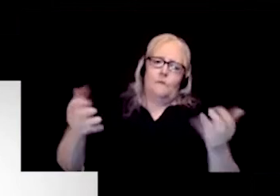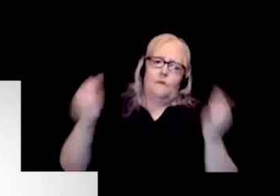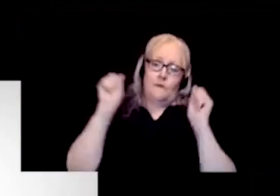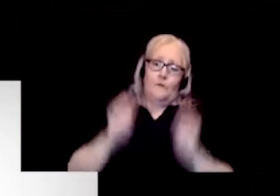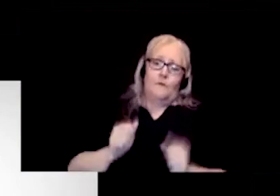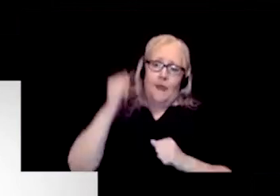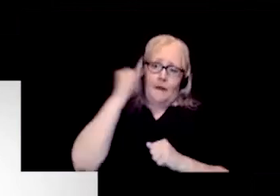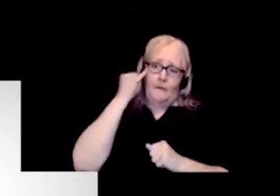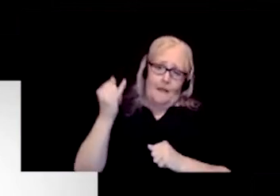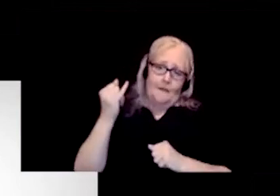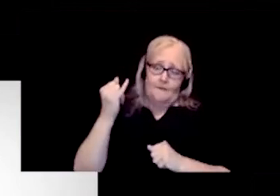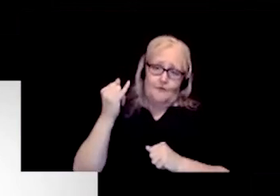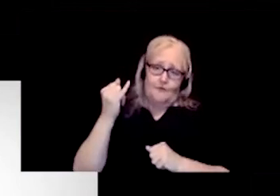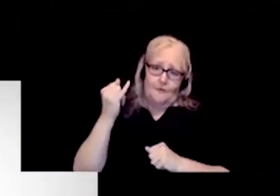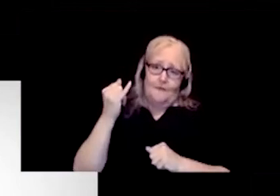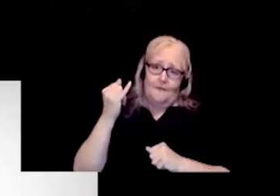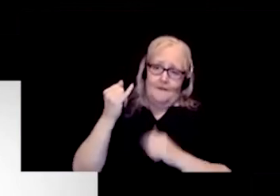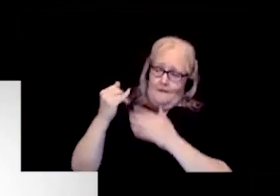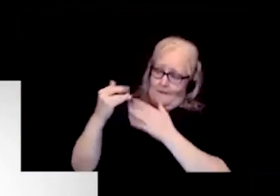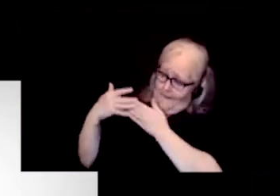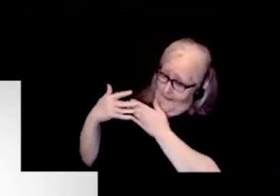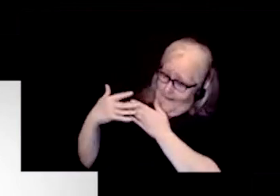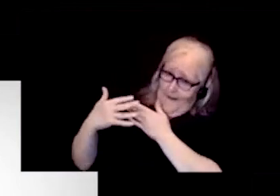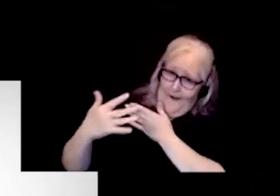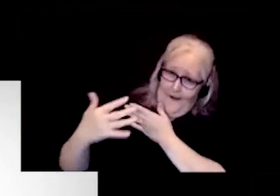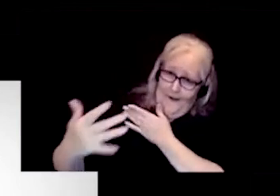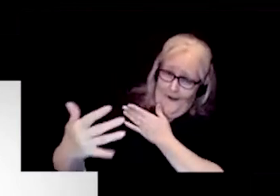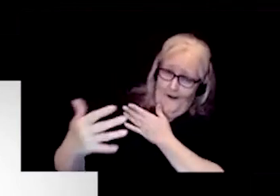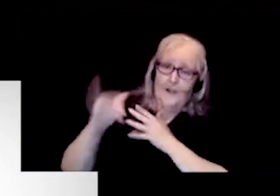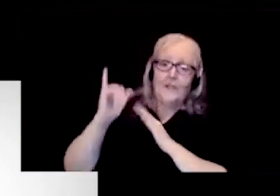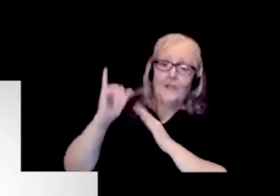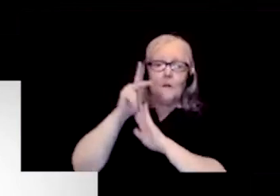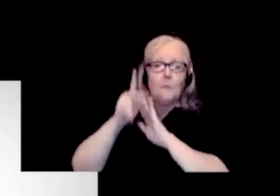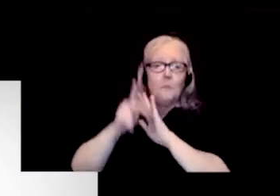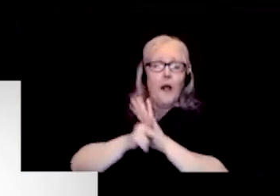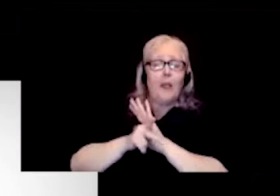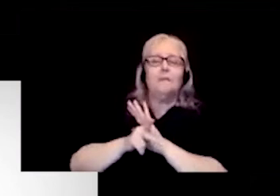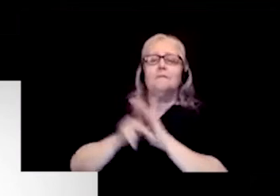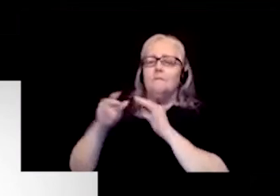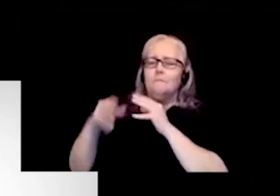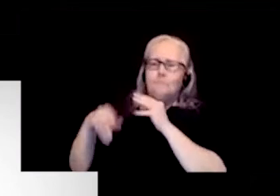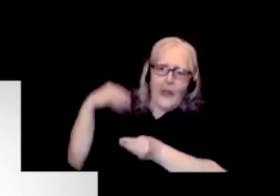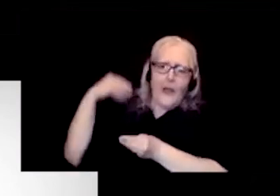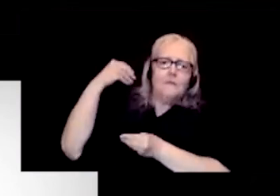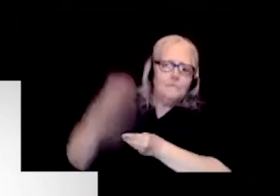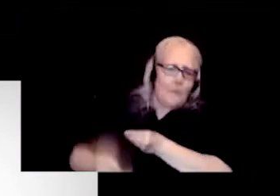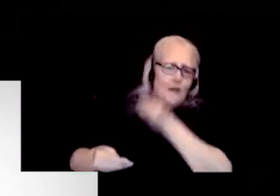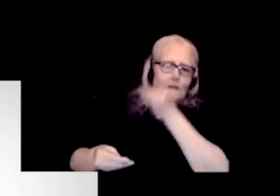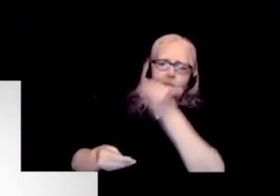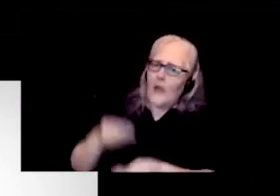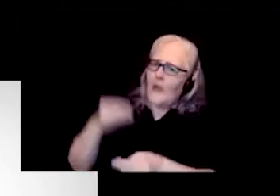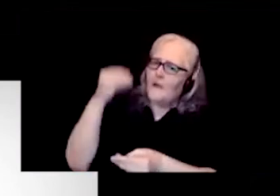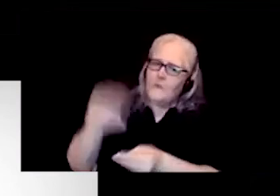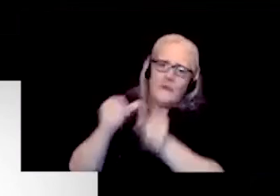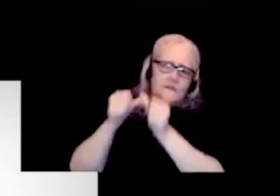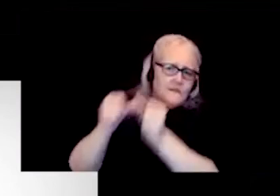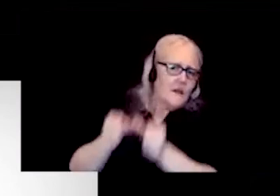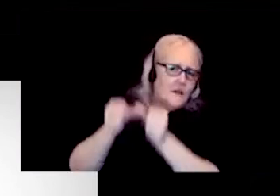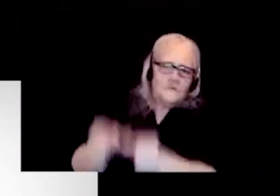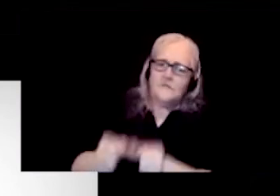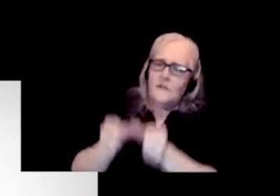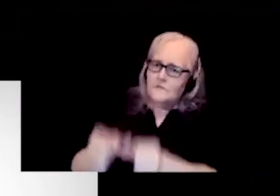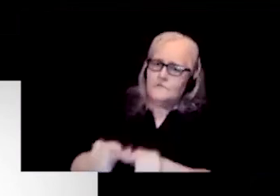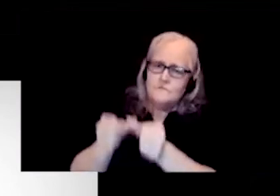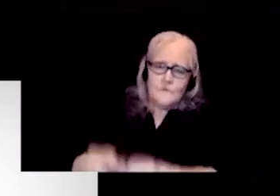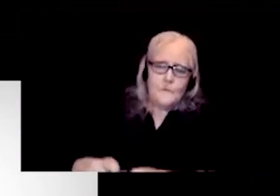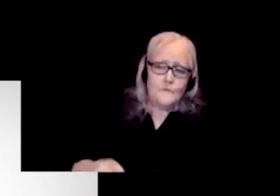time on, those laws, those policies were recycled from one generation to the next. We saw an effort by health